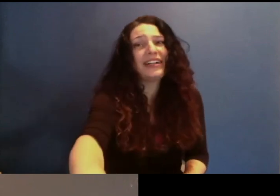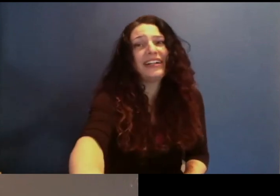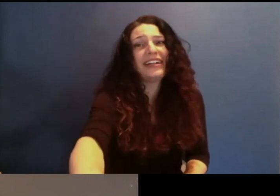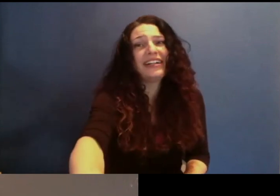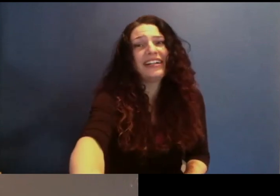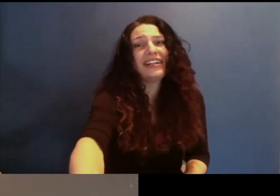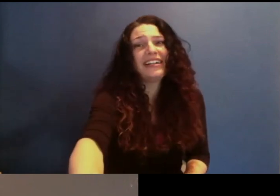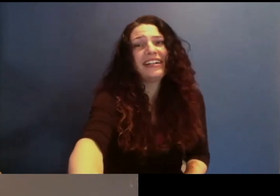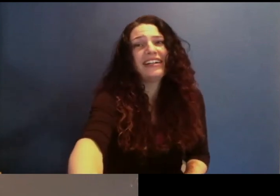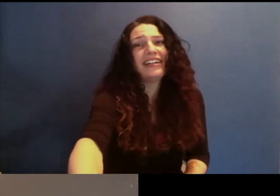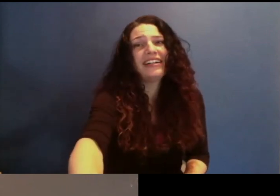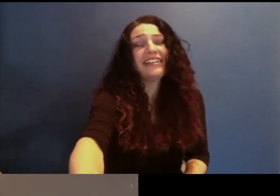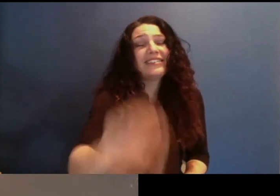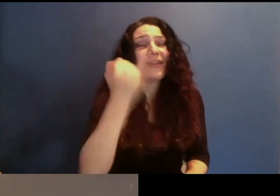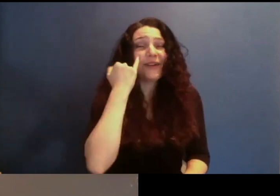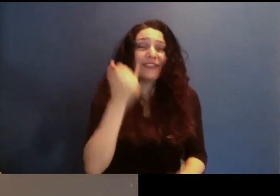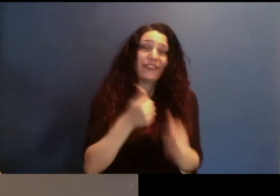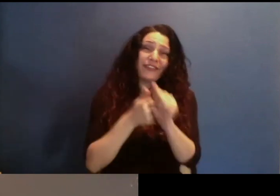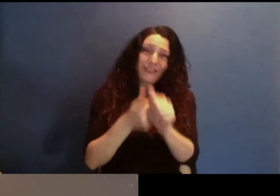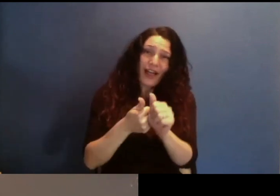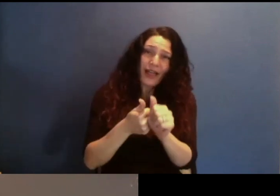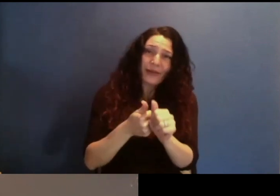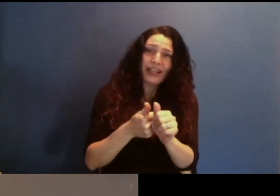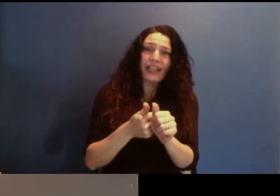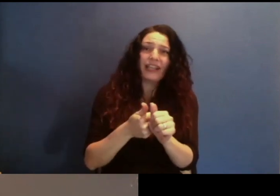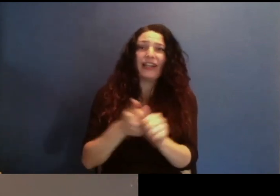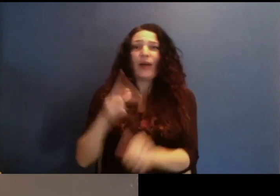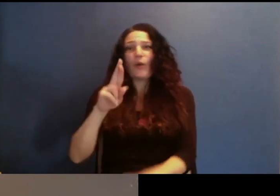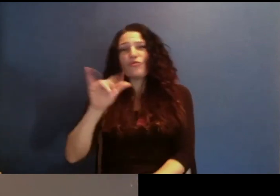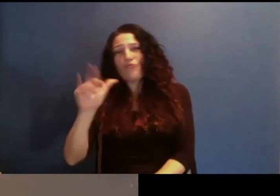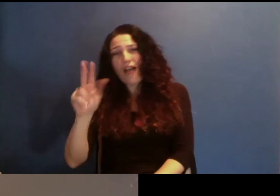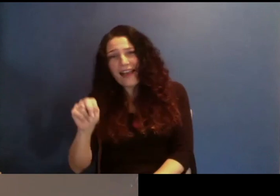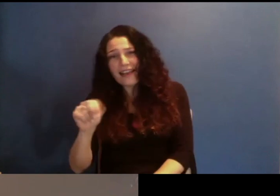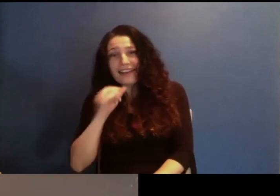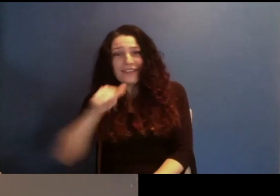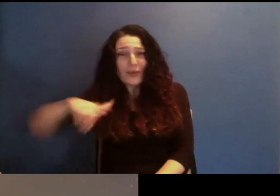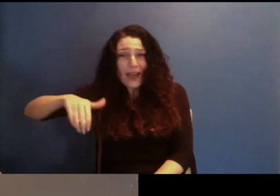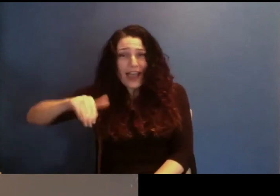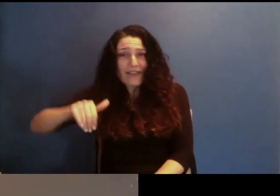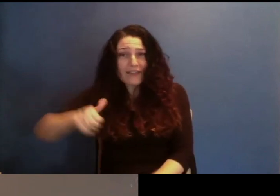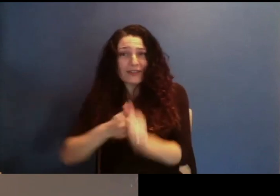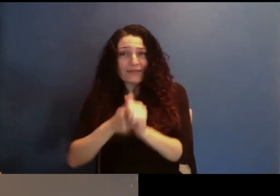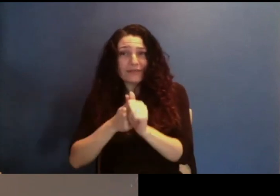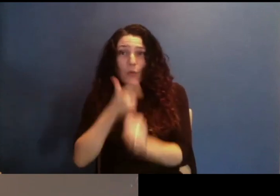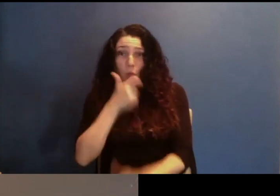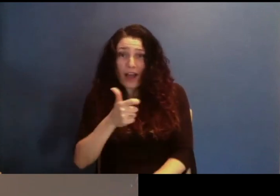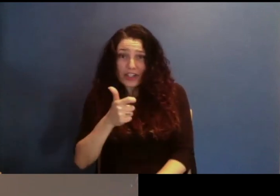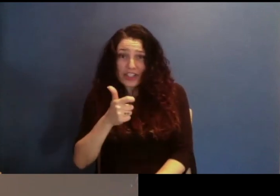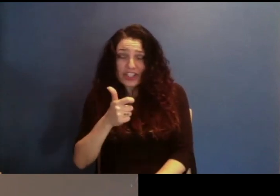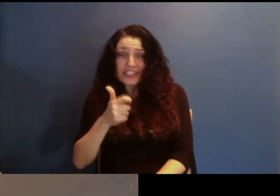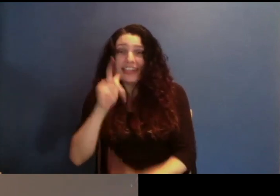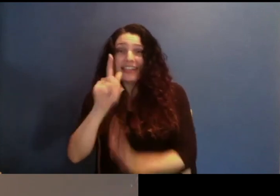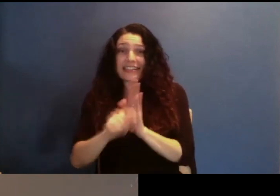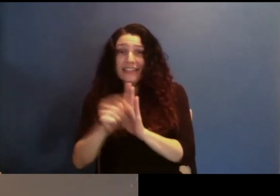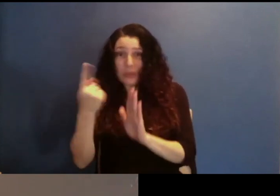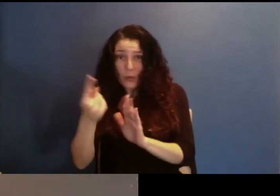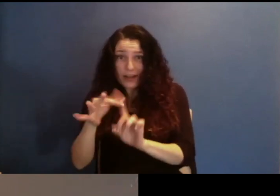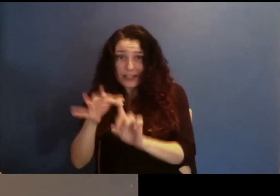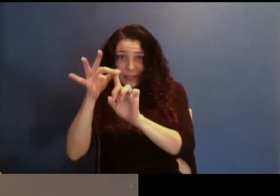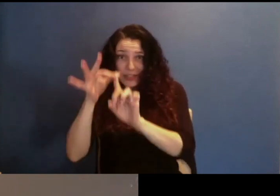season 1, watch it, a special. And then I can't wait for season 2. Thank you. Thank you so much. Thank you for having me,